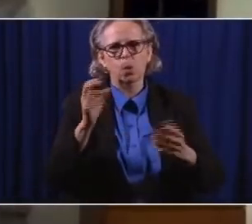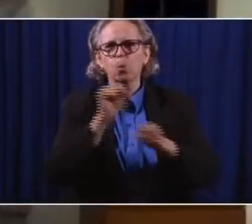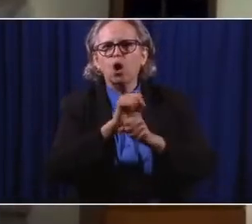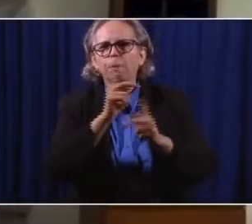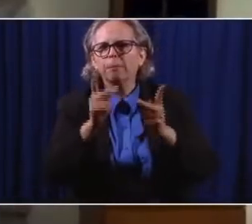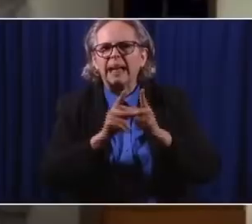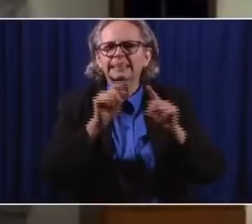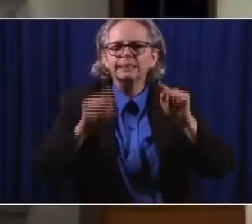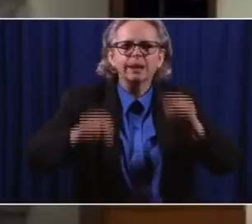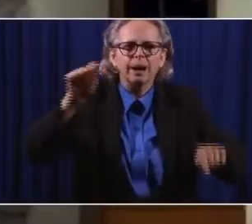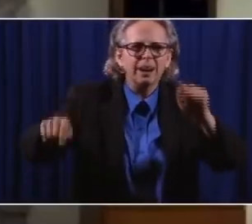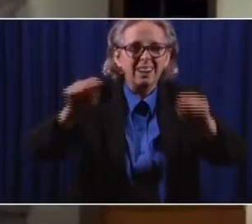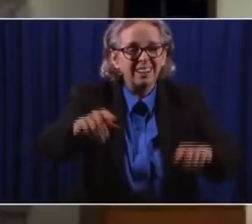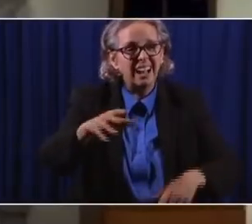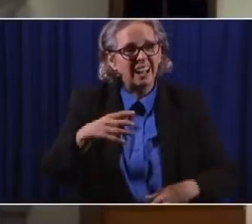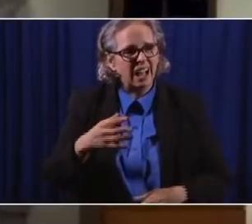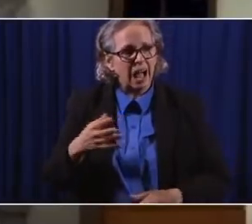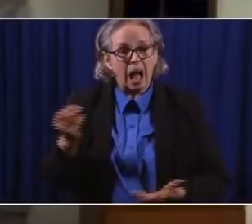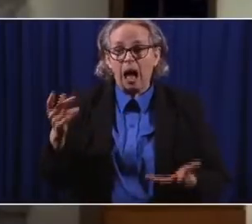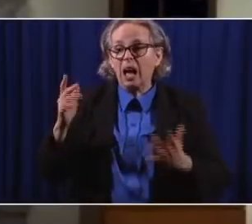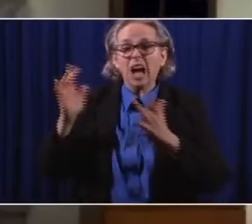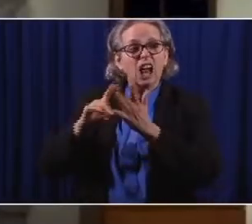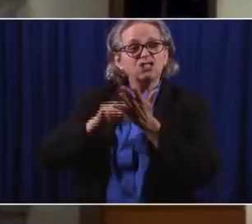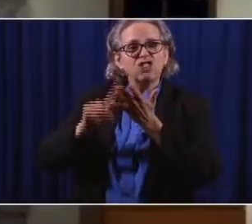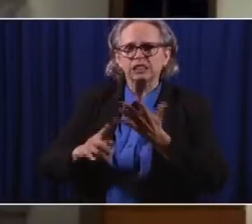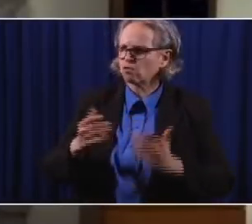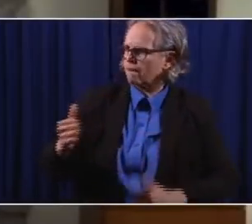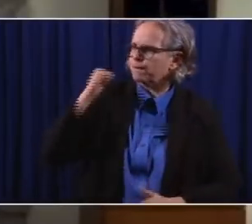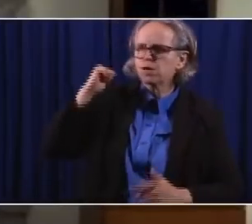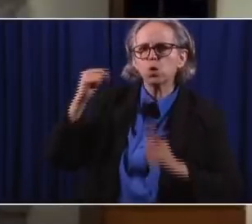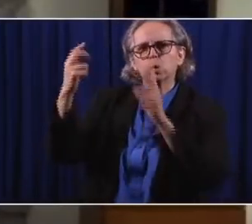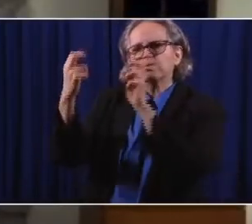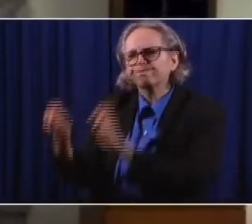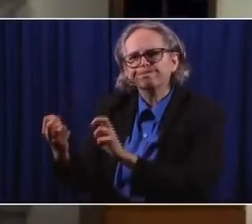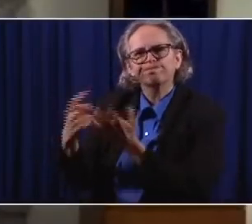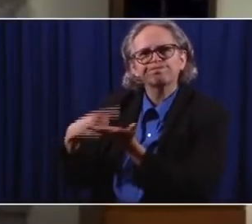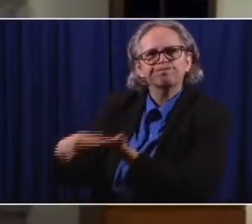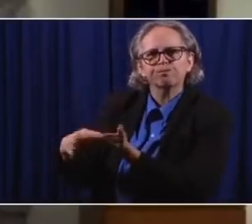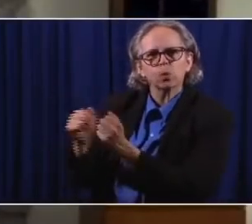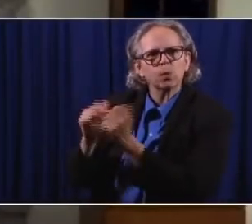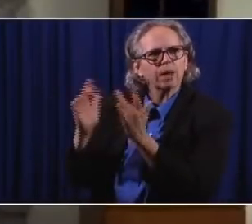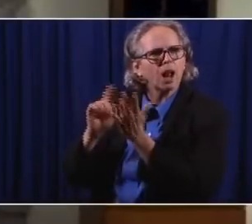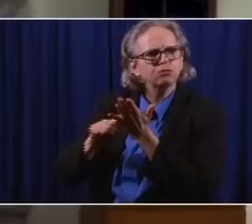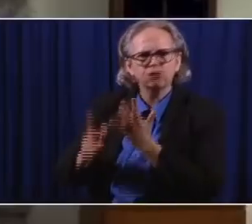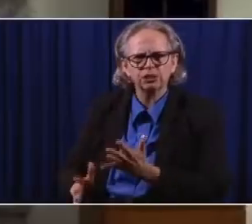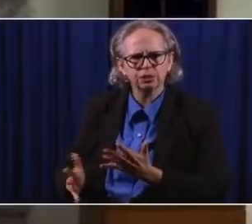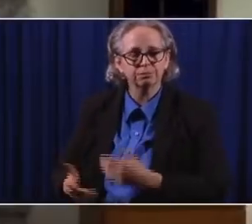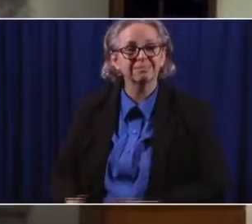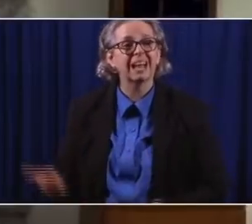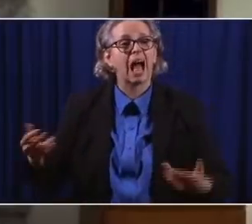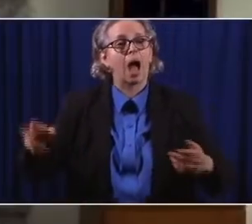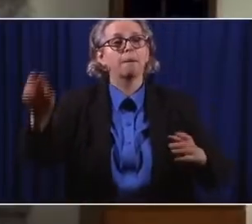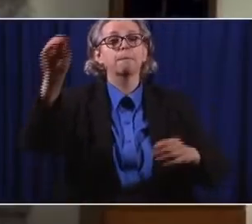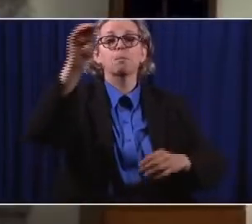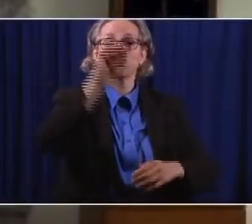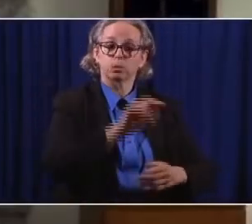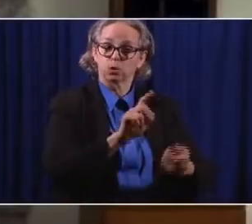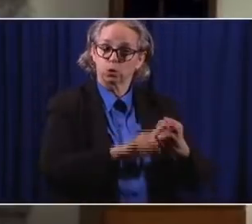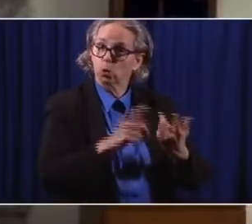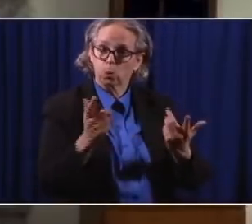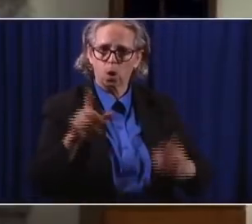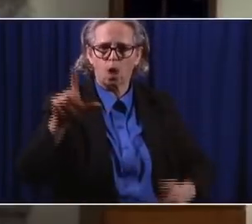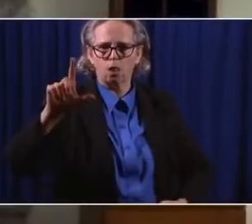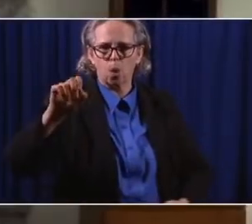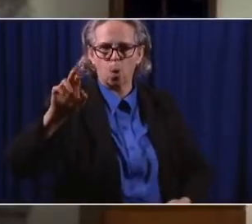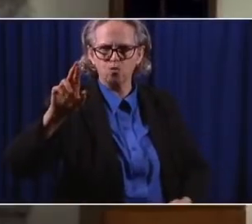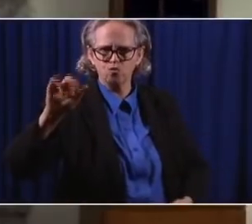contact tracing. Let's go to Lorain County. Again, their incidence is 66 cases per 100,000. Again, not